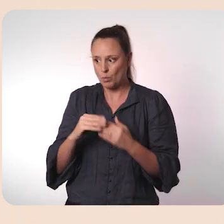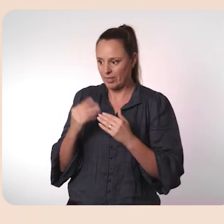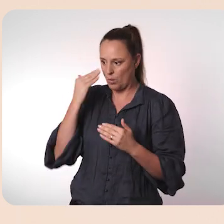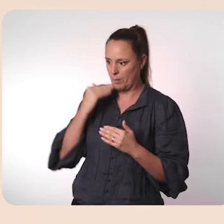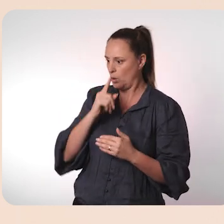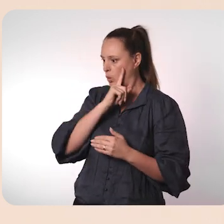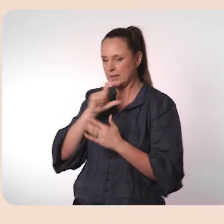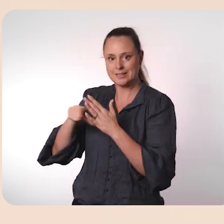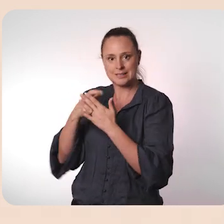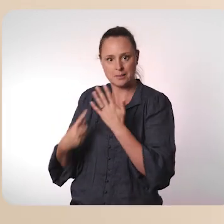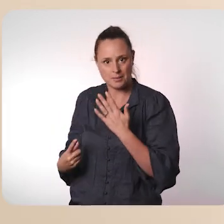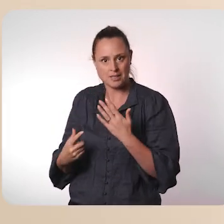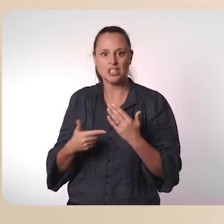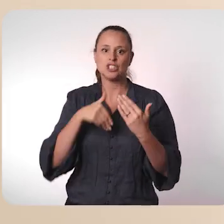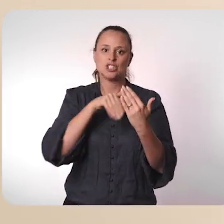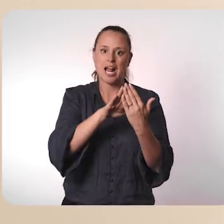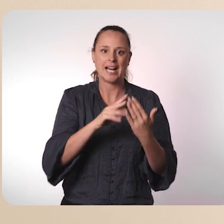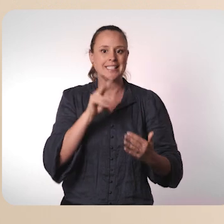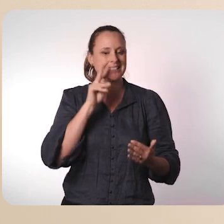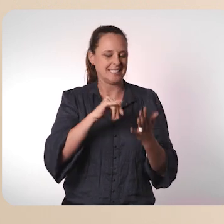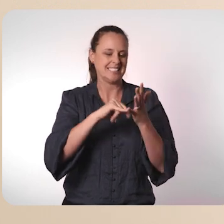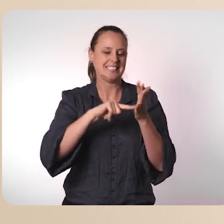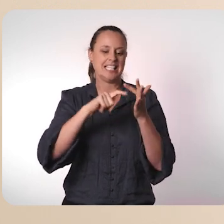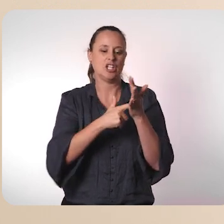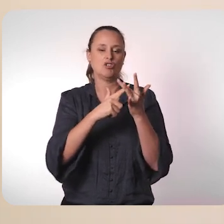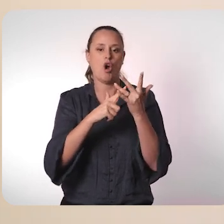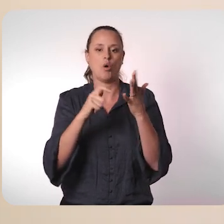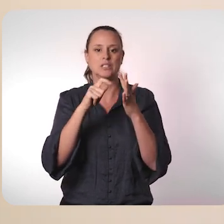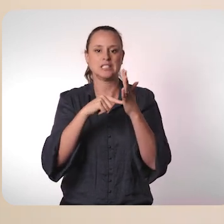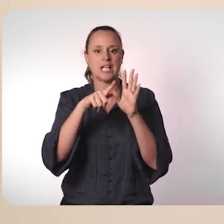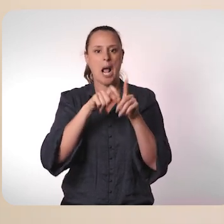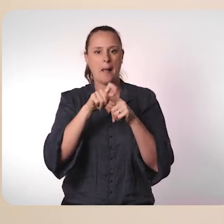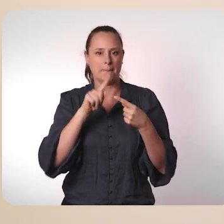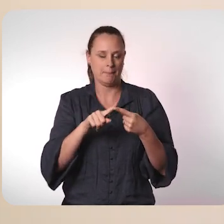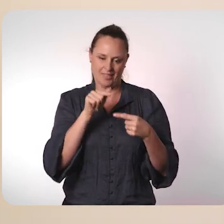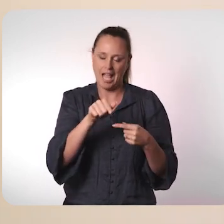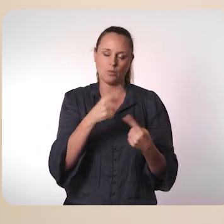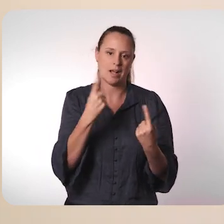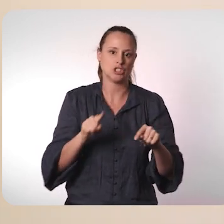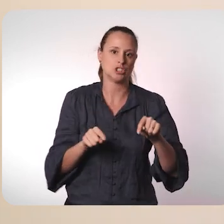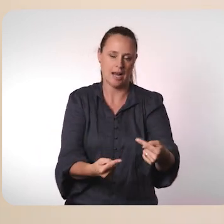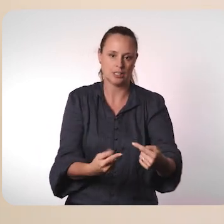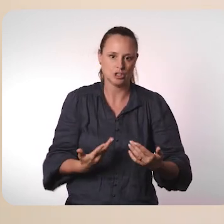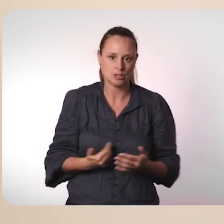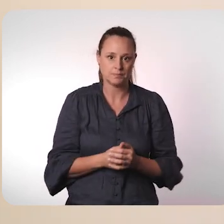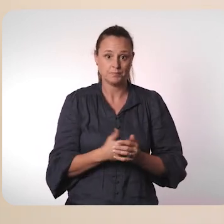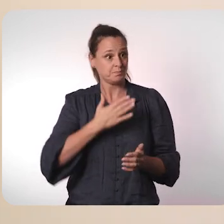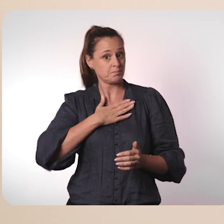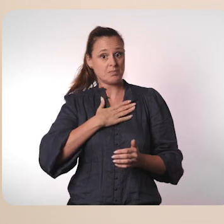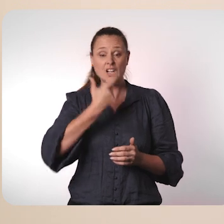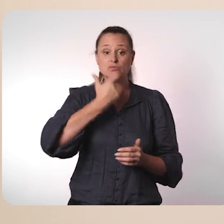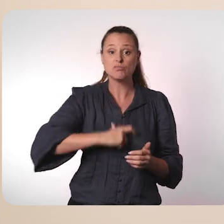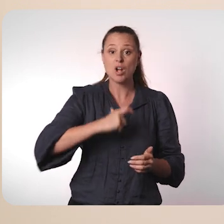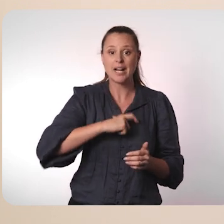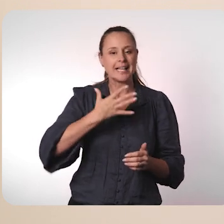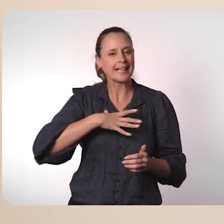and sexist stereotypes. In the context of my own role, we are addressing the unconscious bias